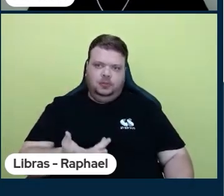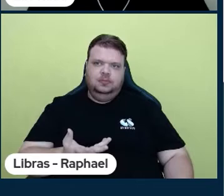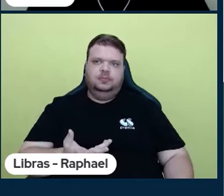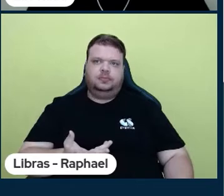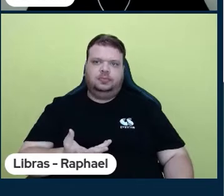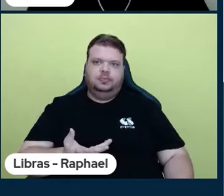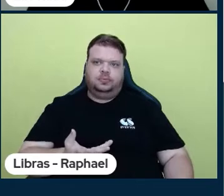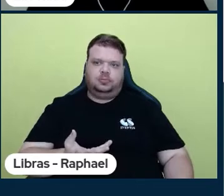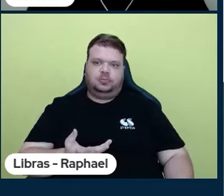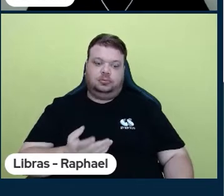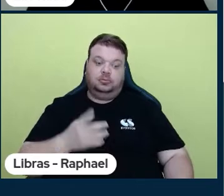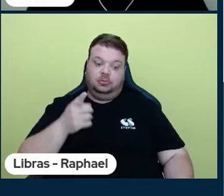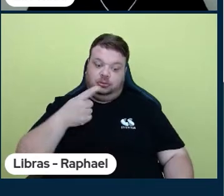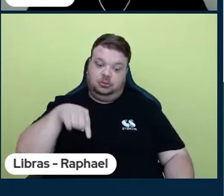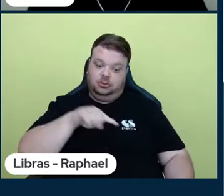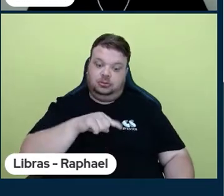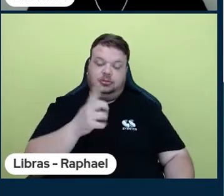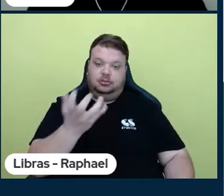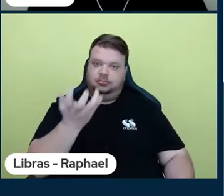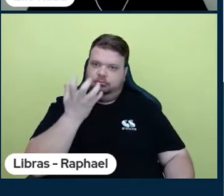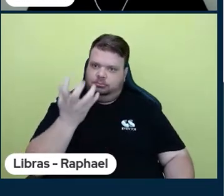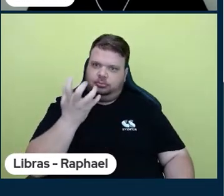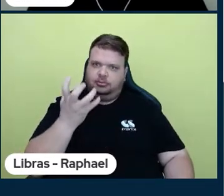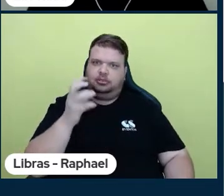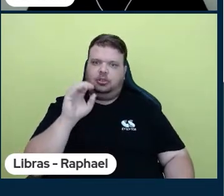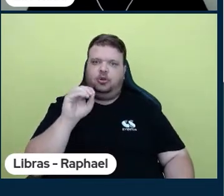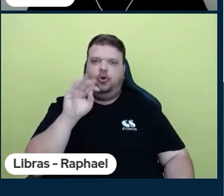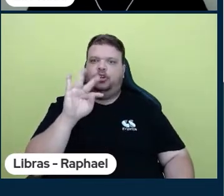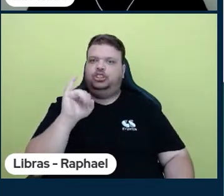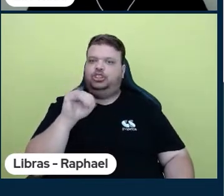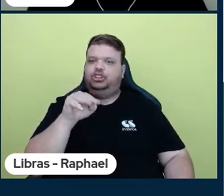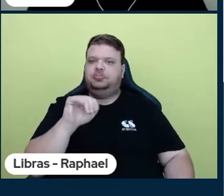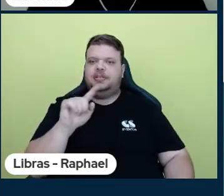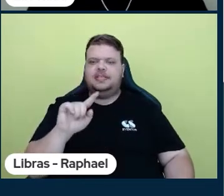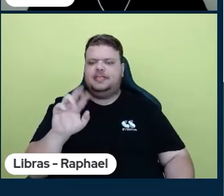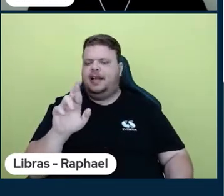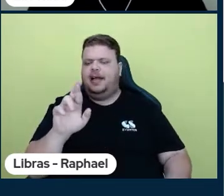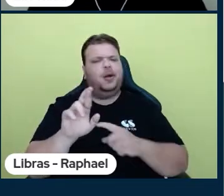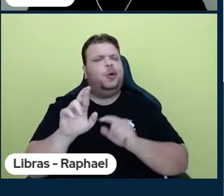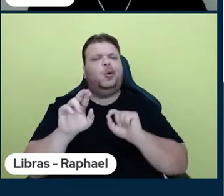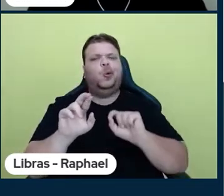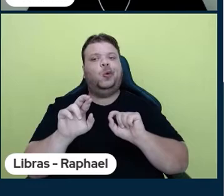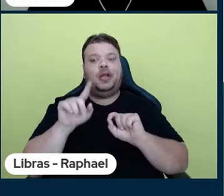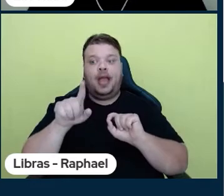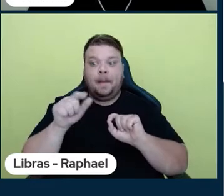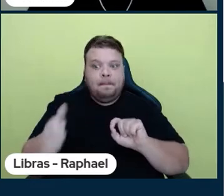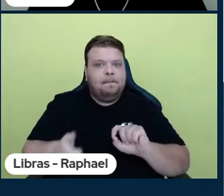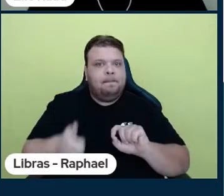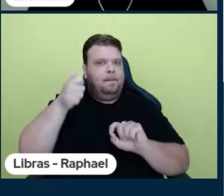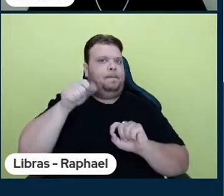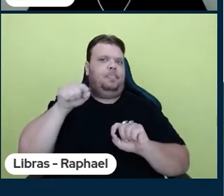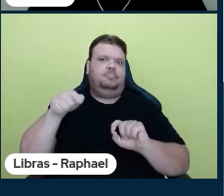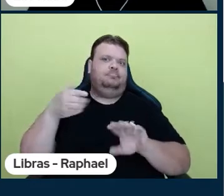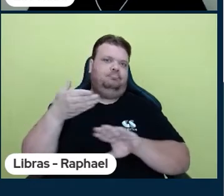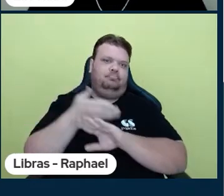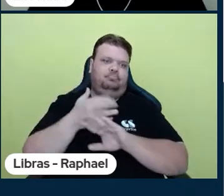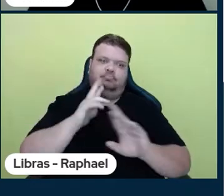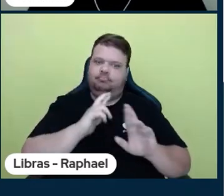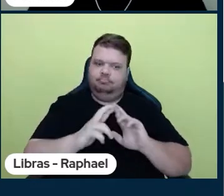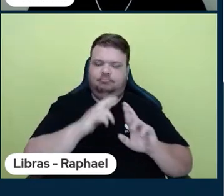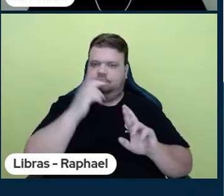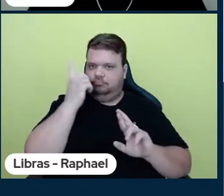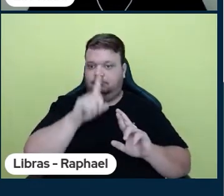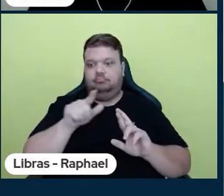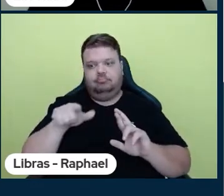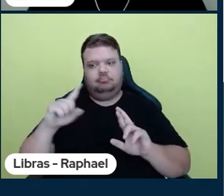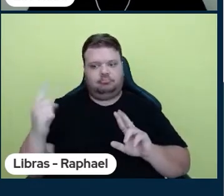that we want to help the user find the information easily on our website. So everything